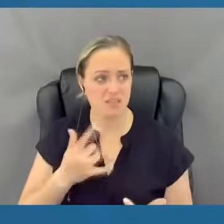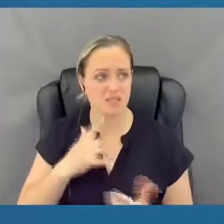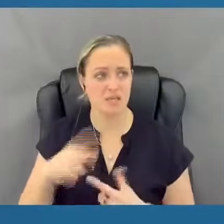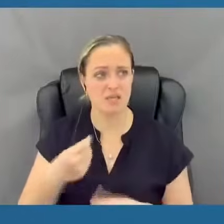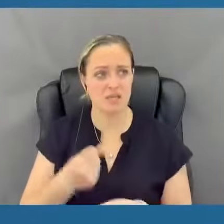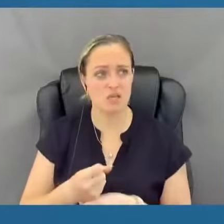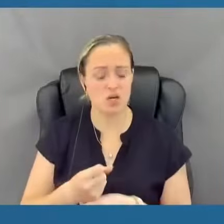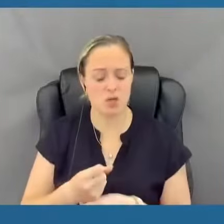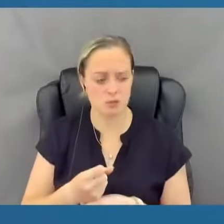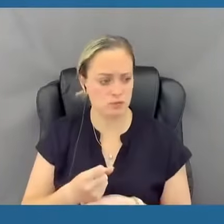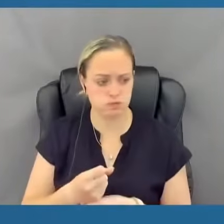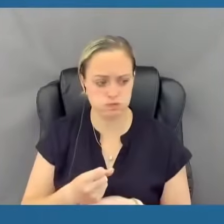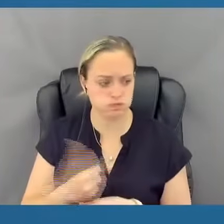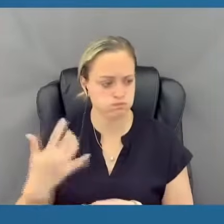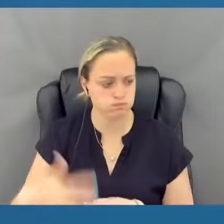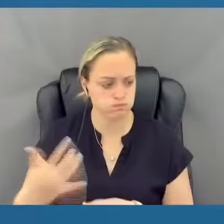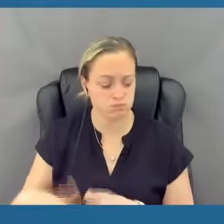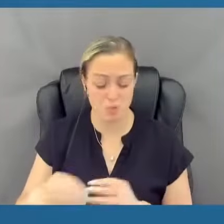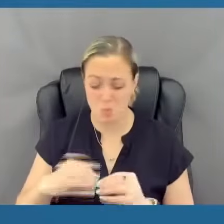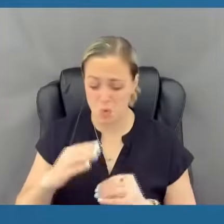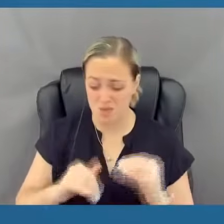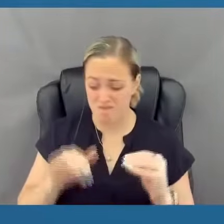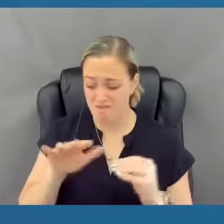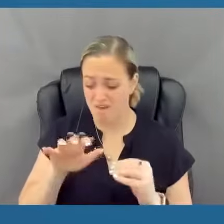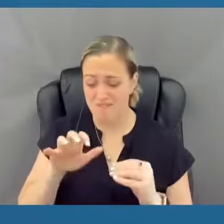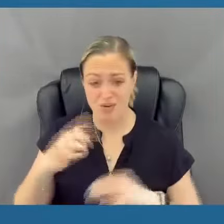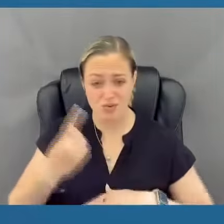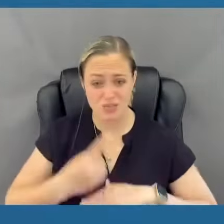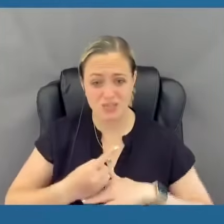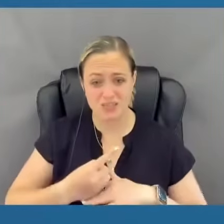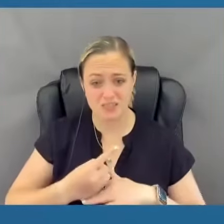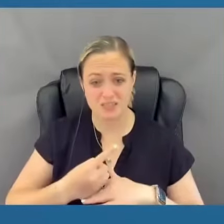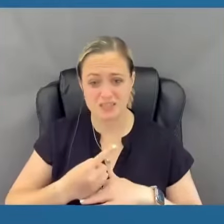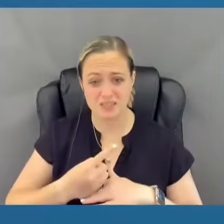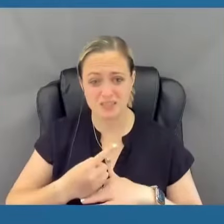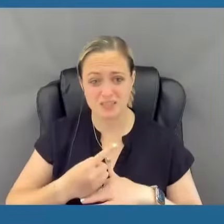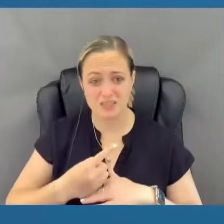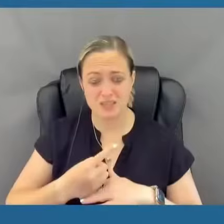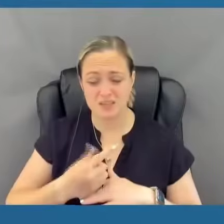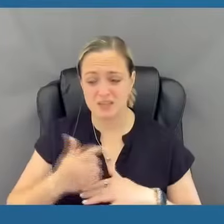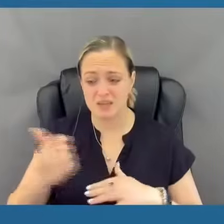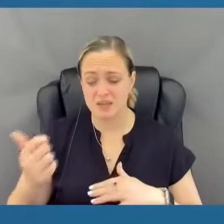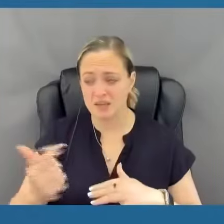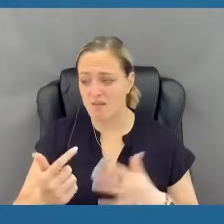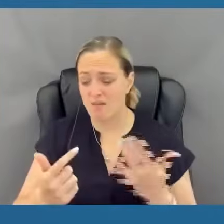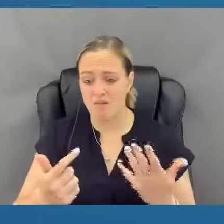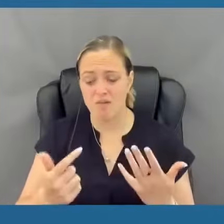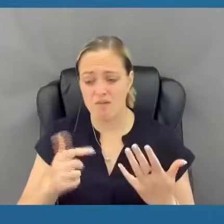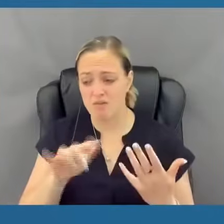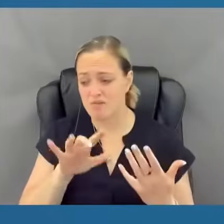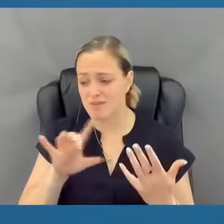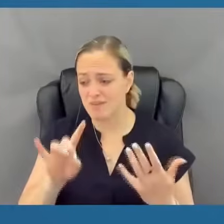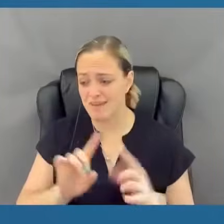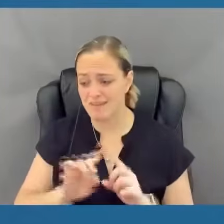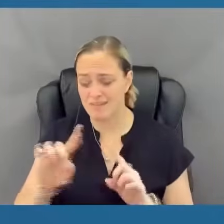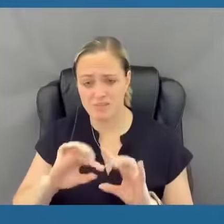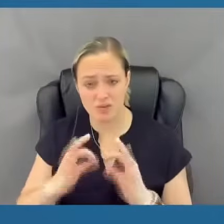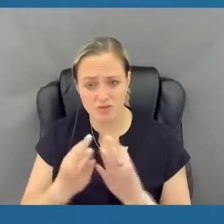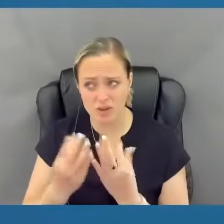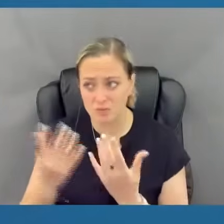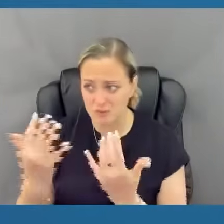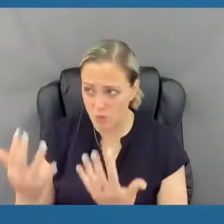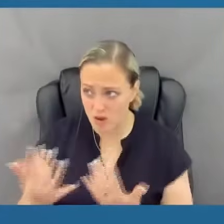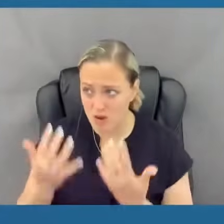And now it's been over 500 days. And all of the rest of those 58 families are just